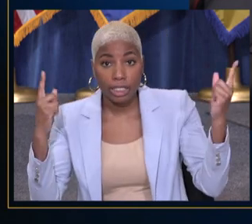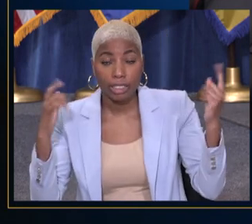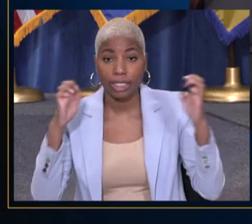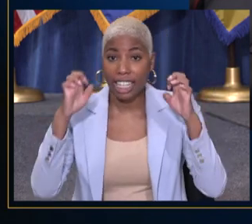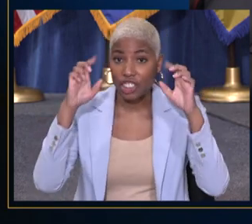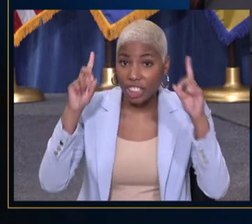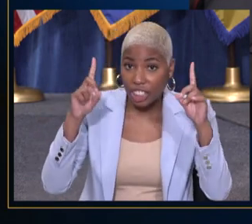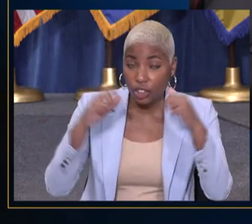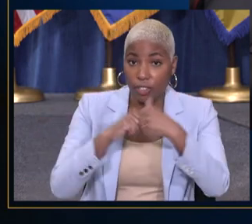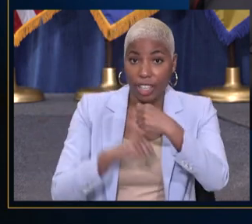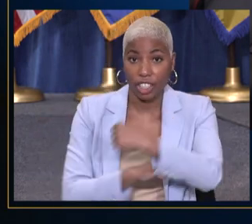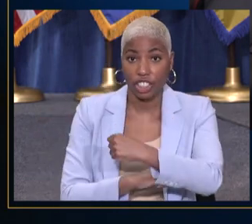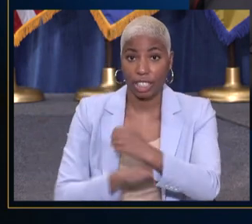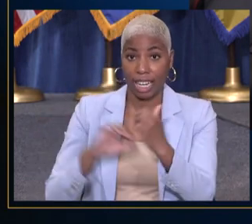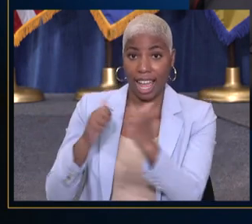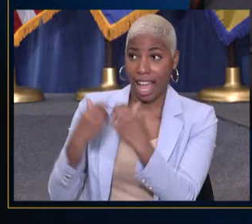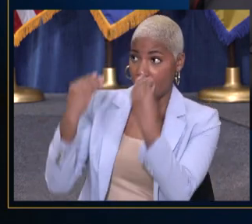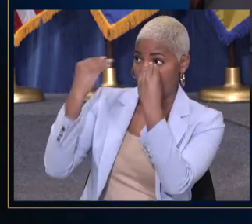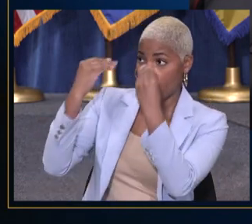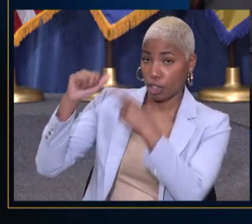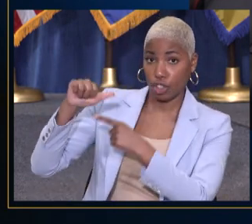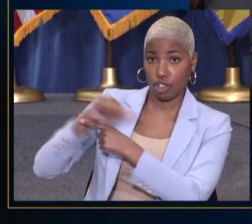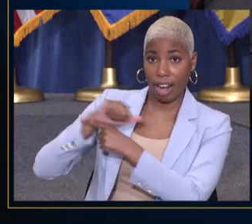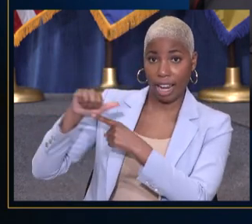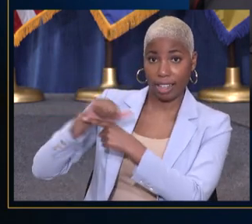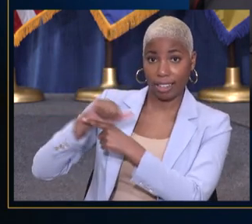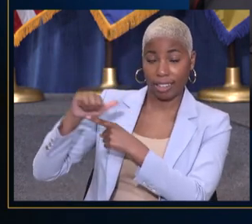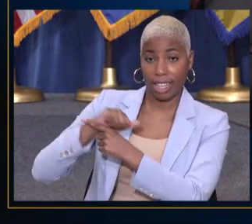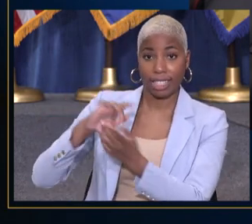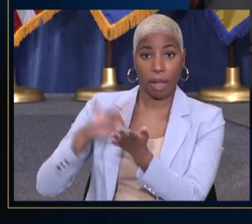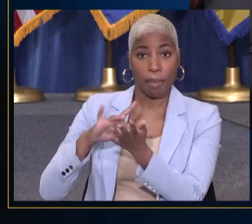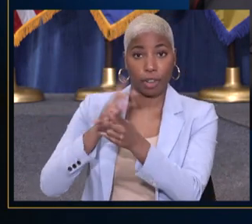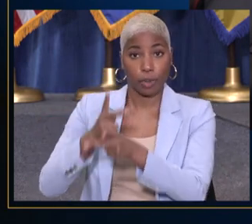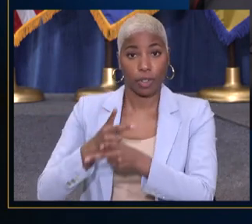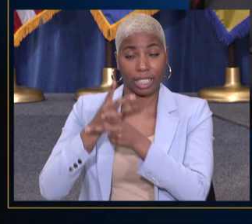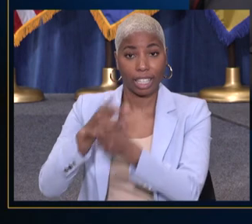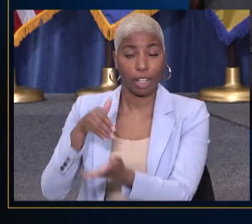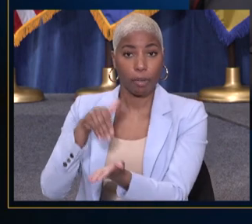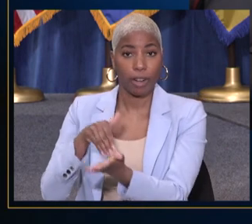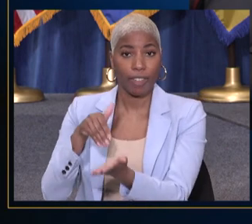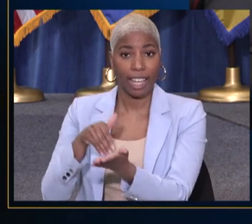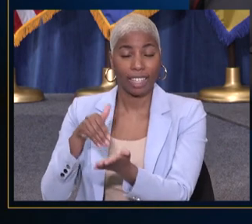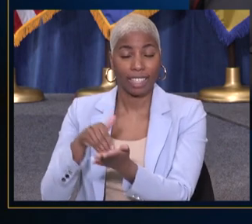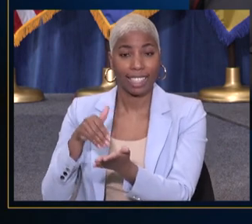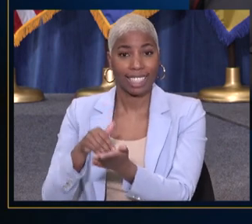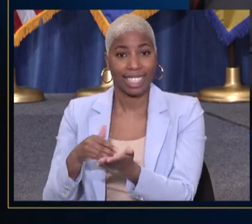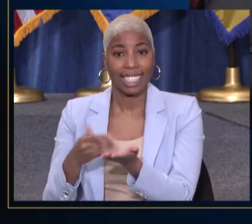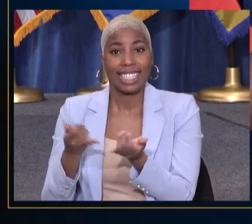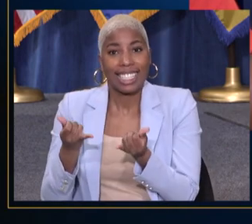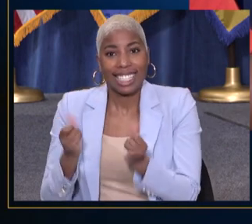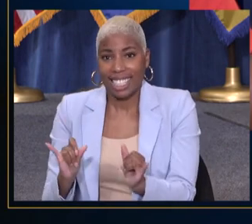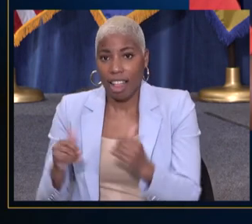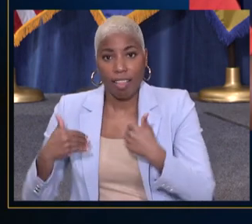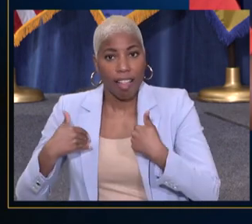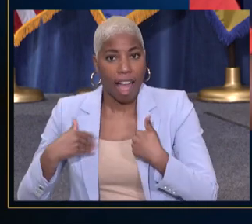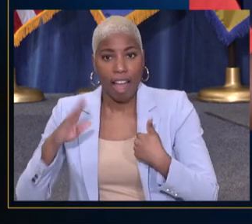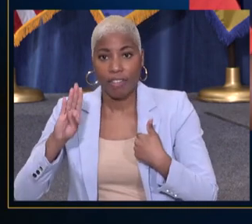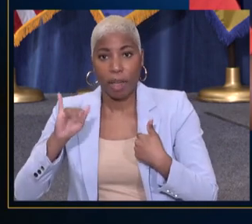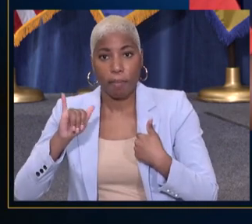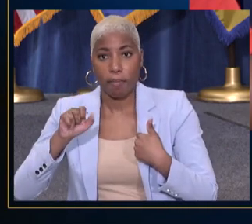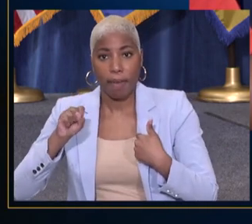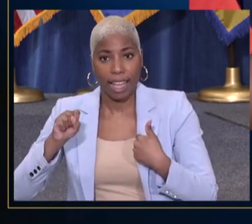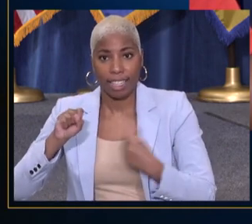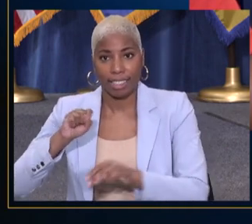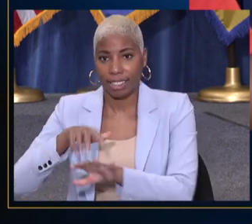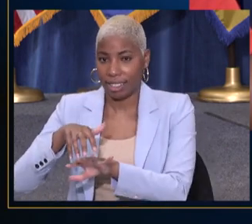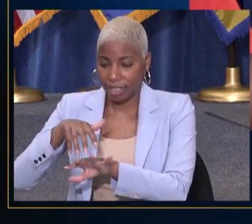foundations of how I was trained as a medical care provider, have those inherent biases within